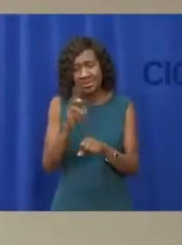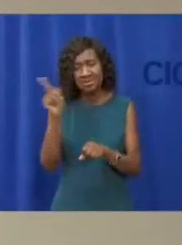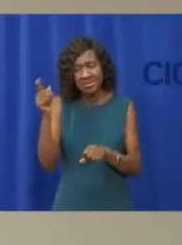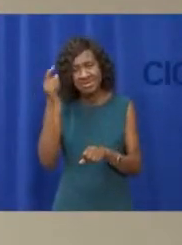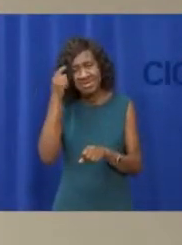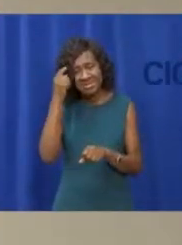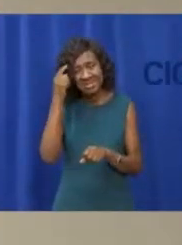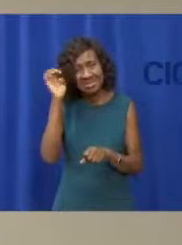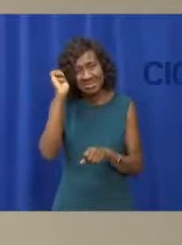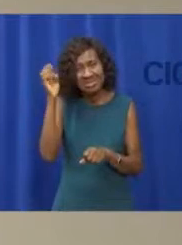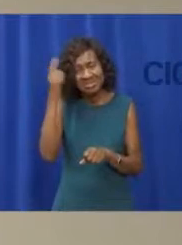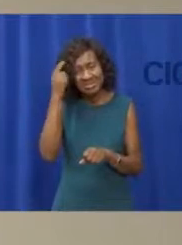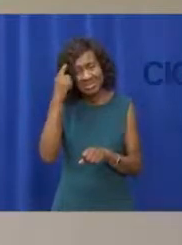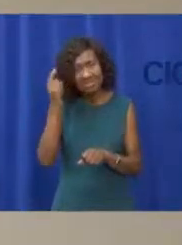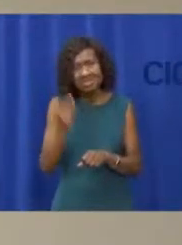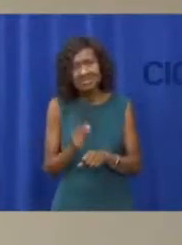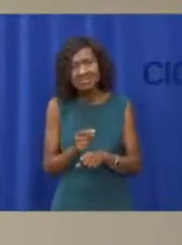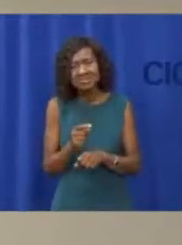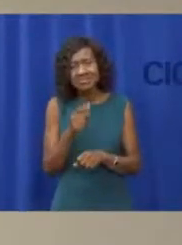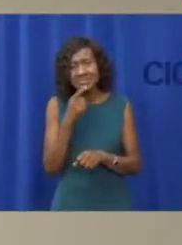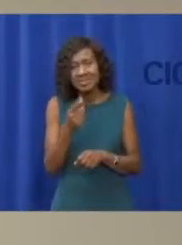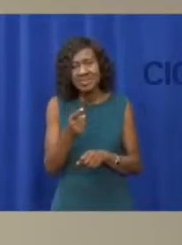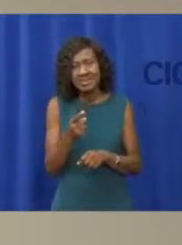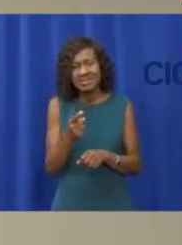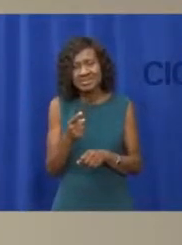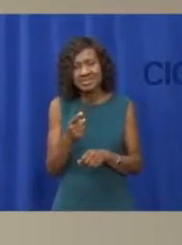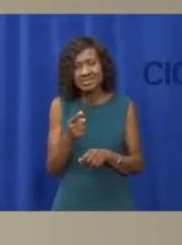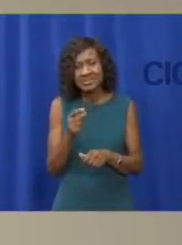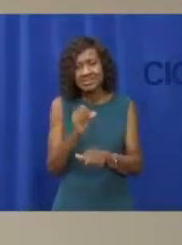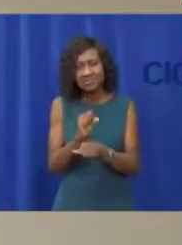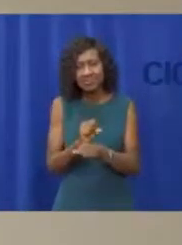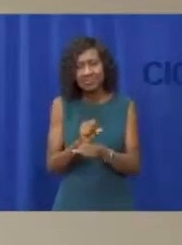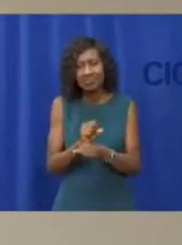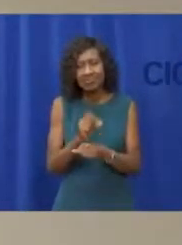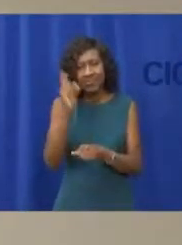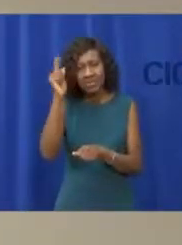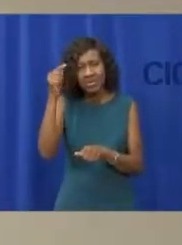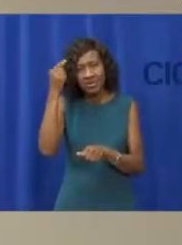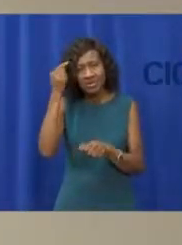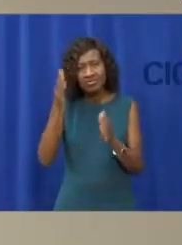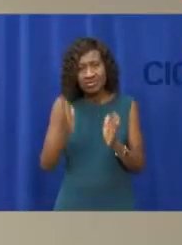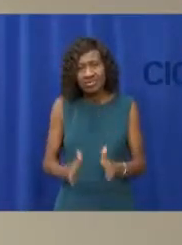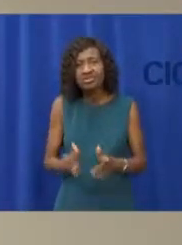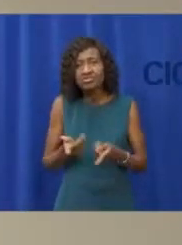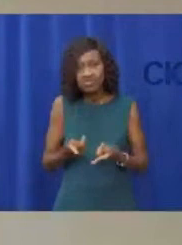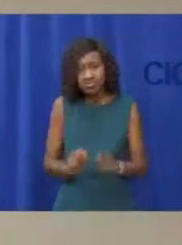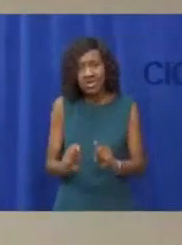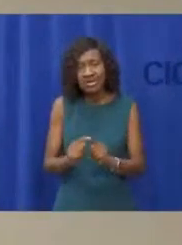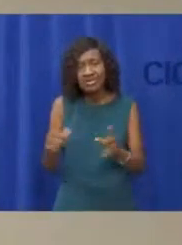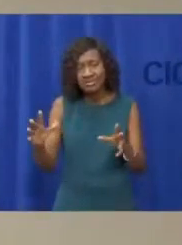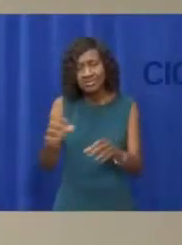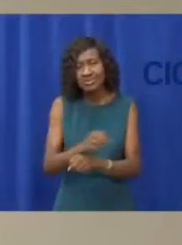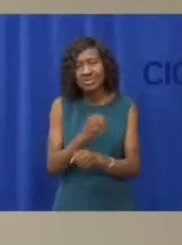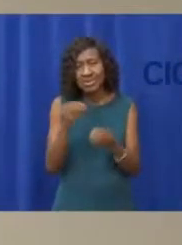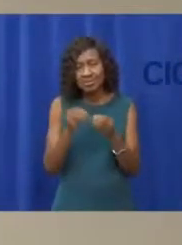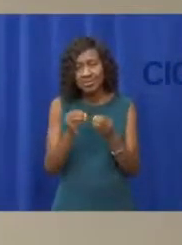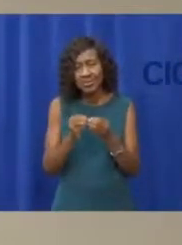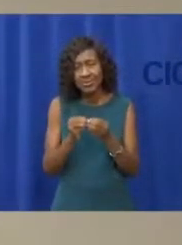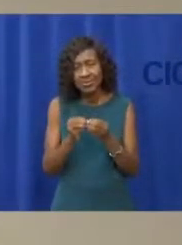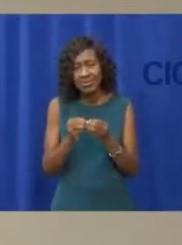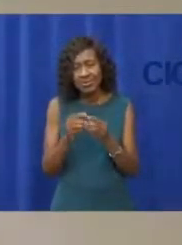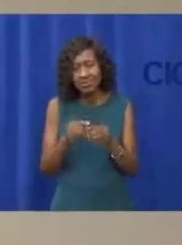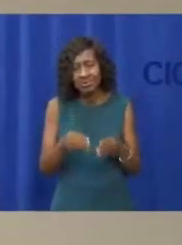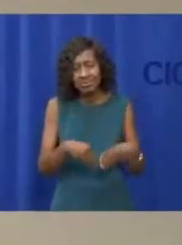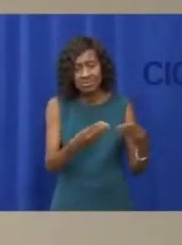work that Governor is doing in trying to get supplies here, that we can get more masks, that we can actually distribute